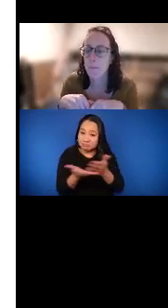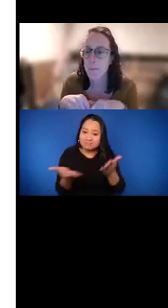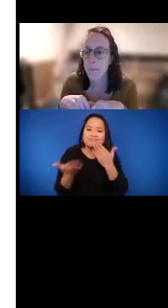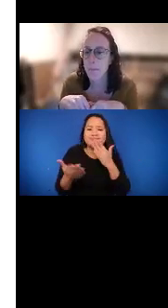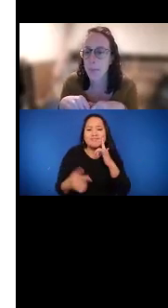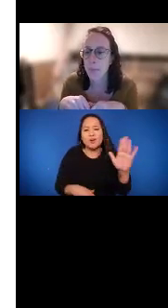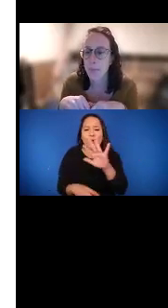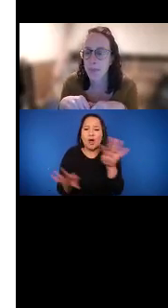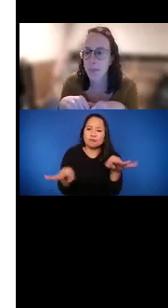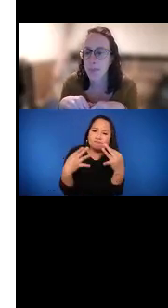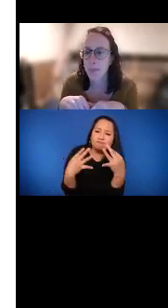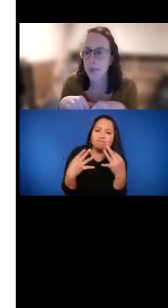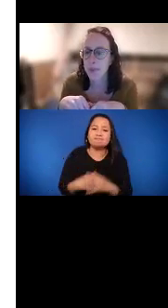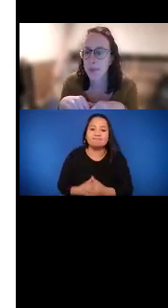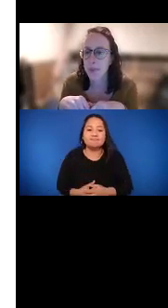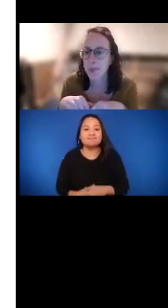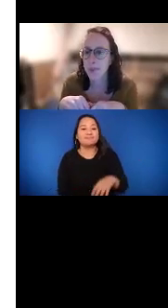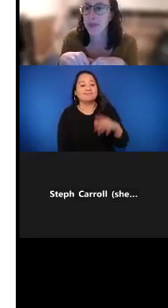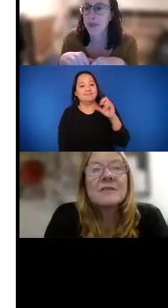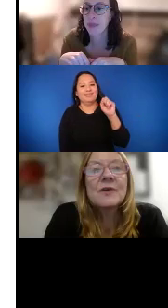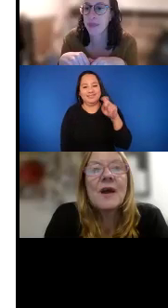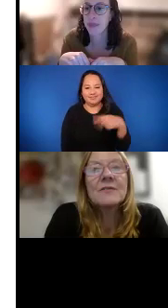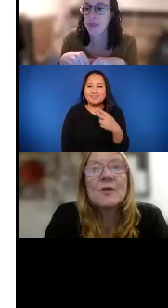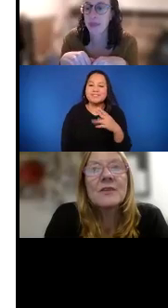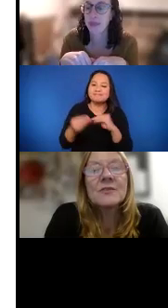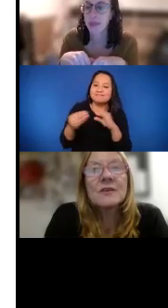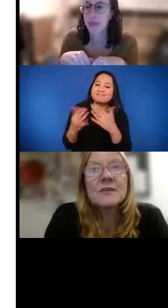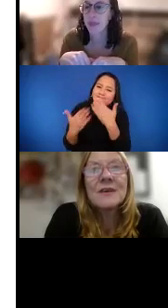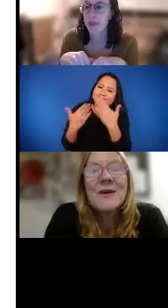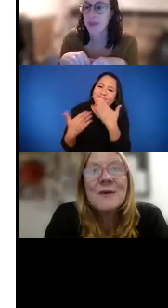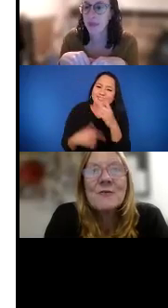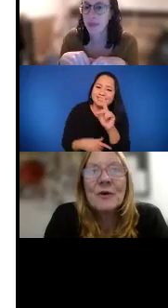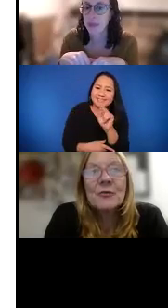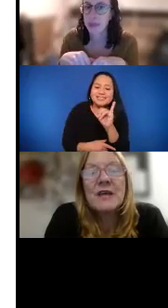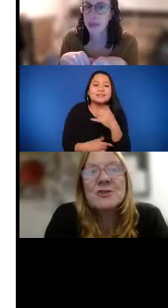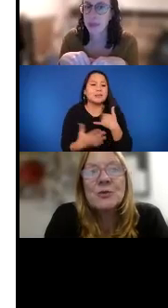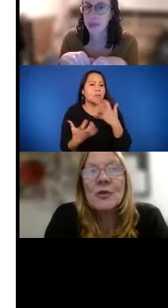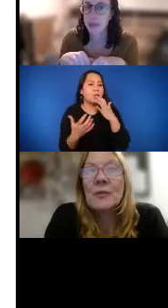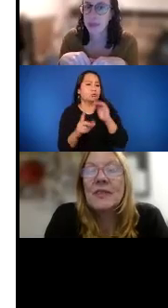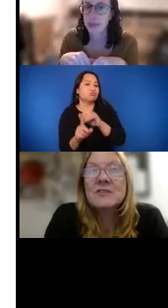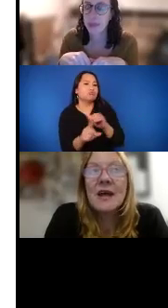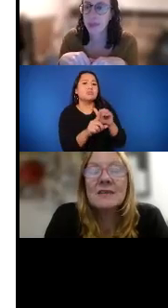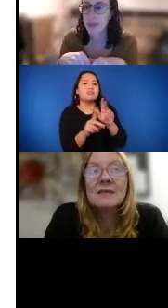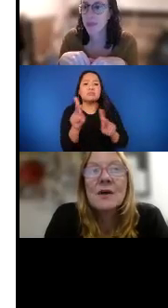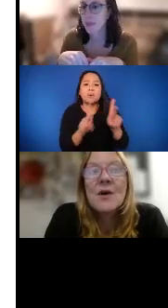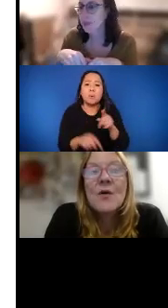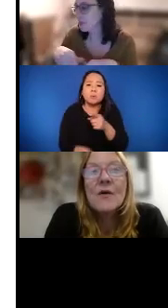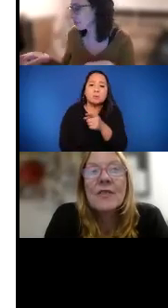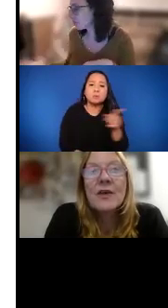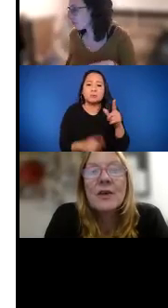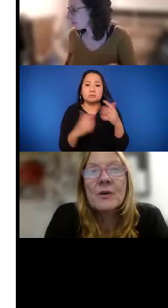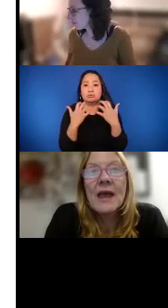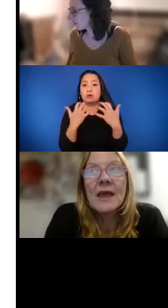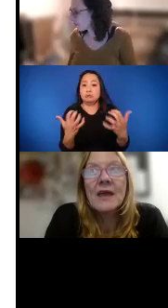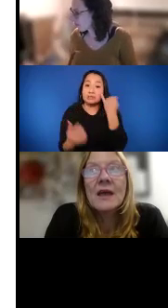Dani. So I would ask that folks in the audience, if you have questions, feel free to put them in the chat or